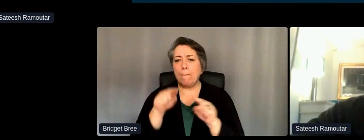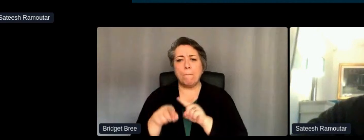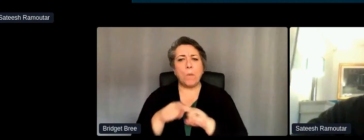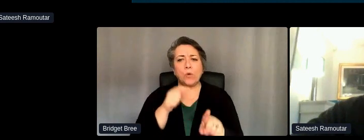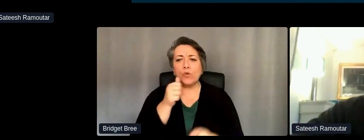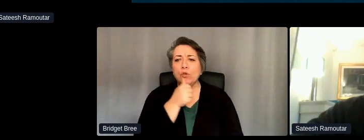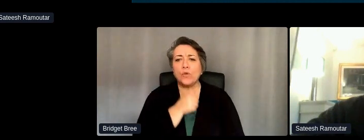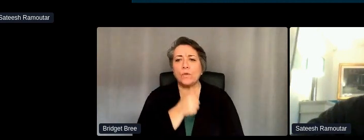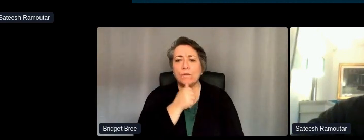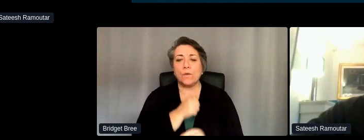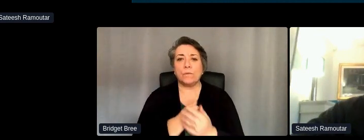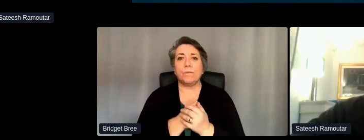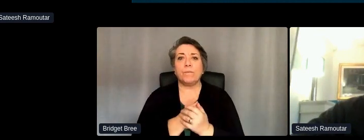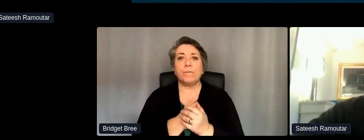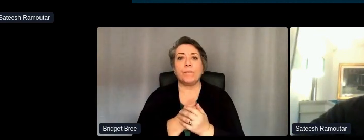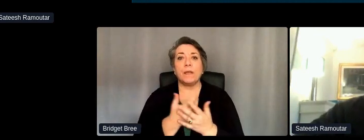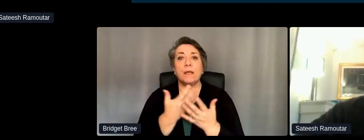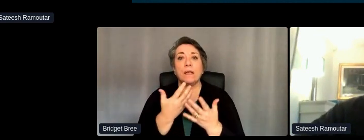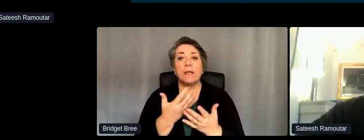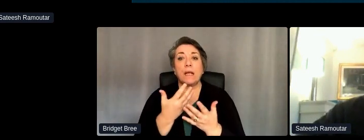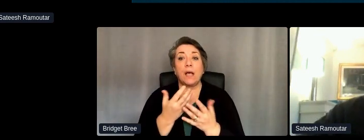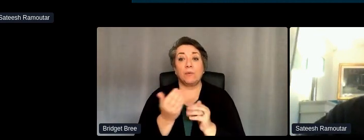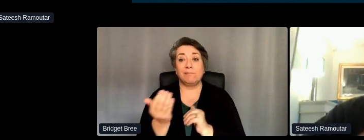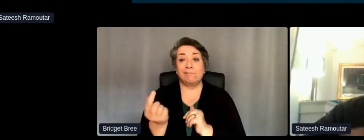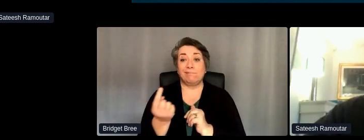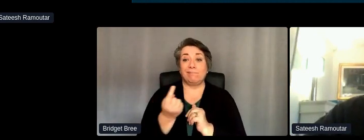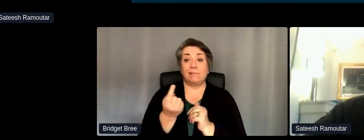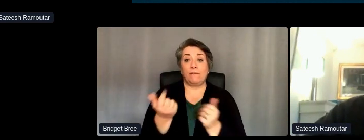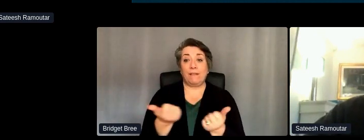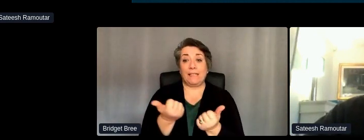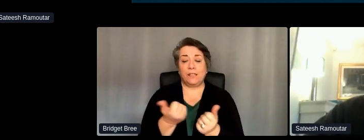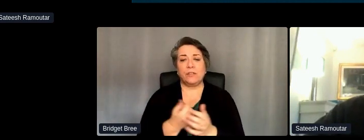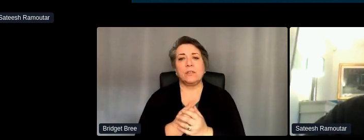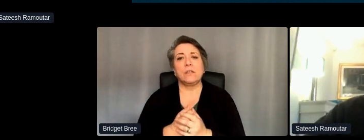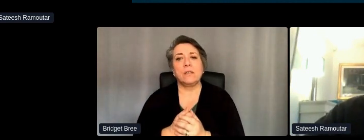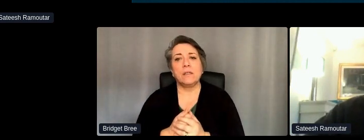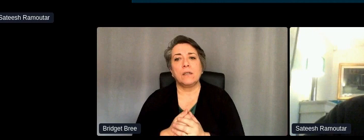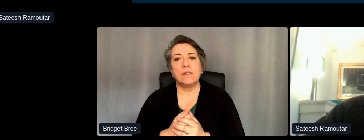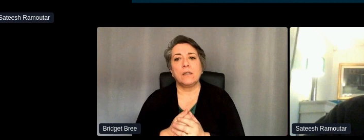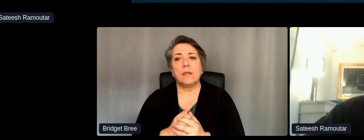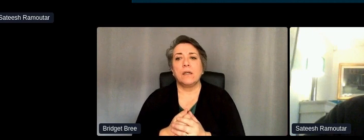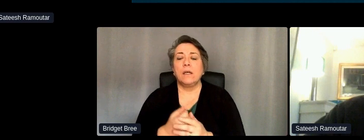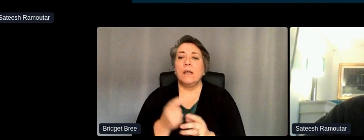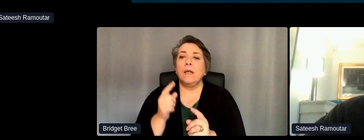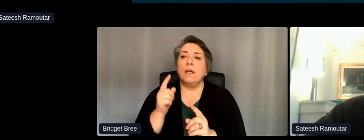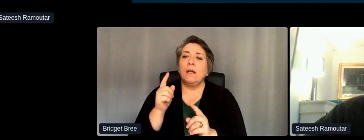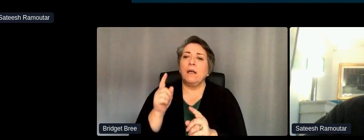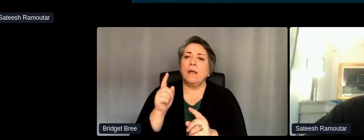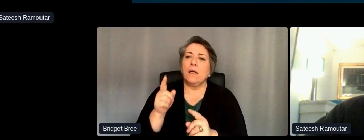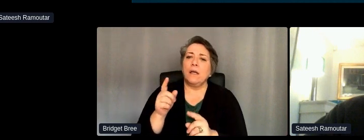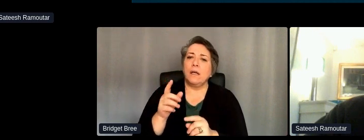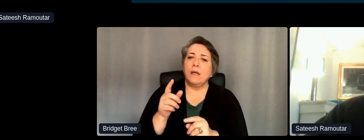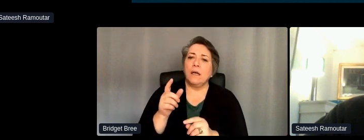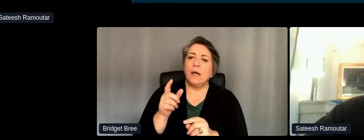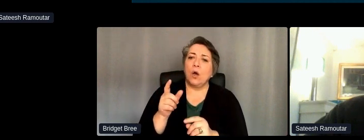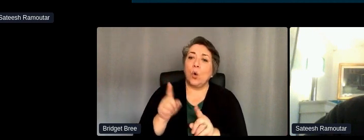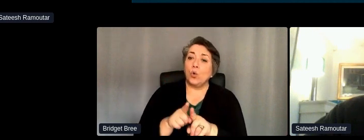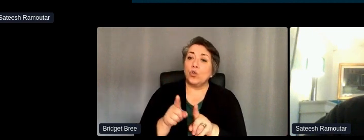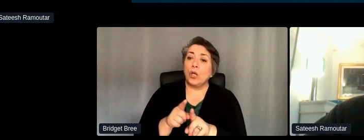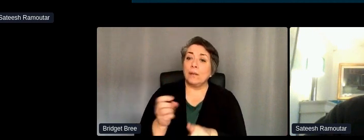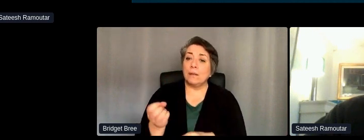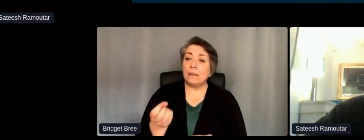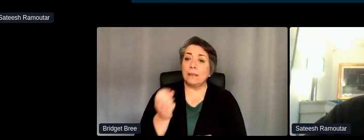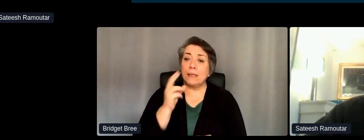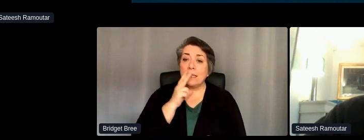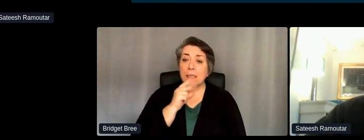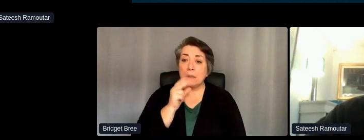As we head towards the end here, question, I think speech recognition is a crucial addition. We work with many users with